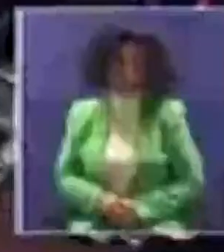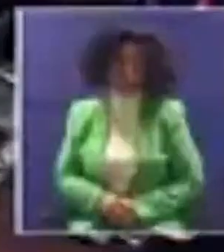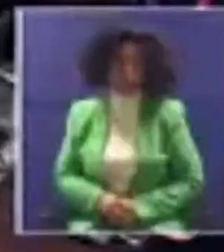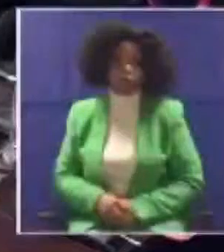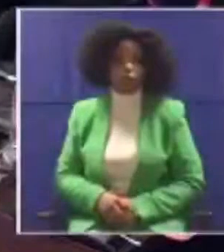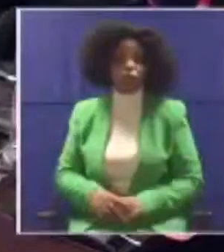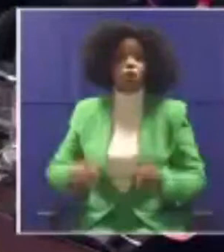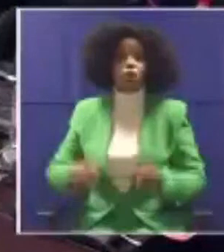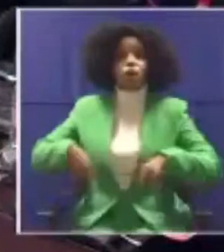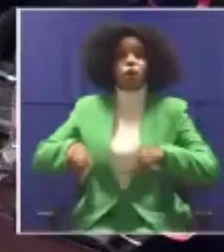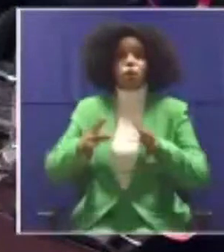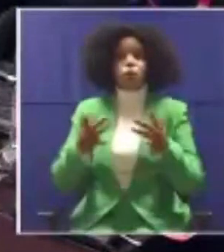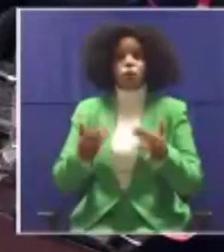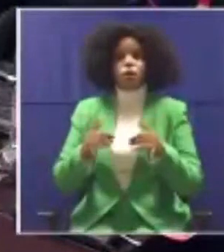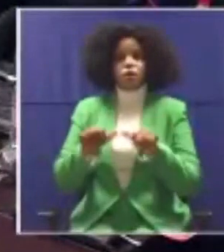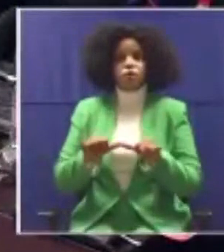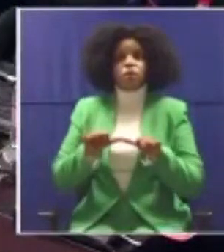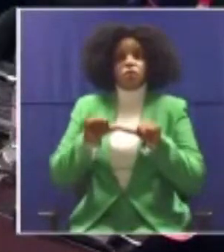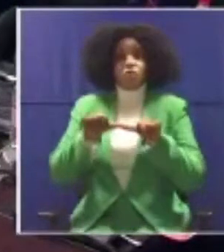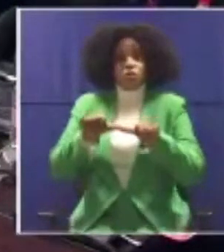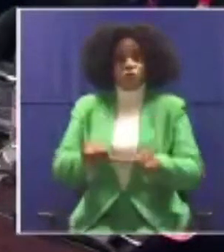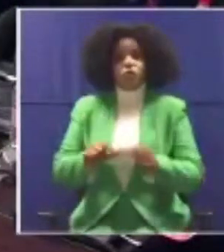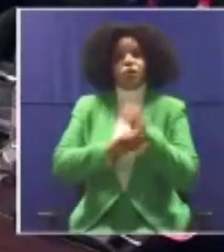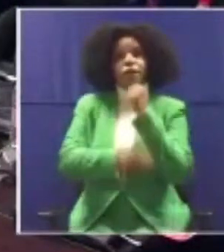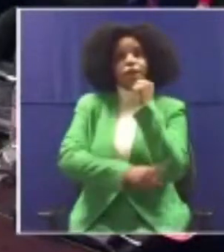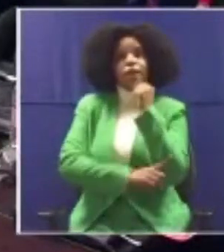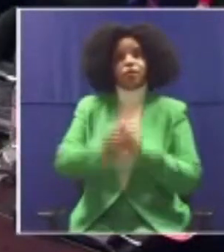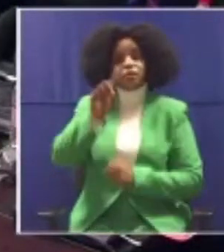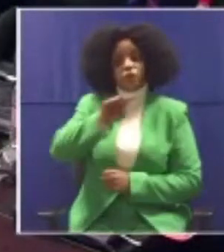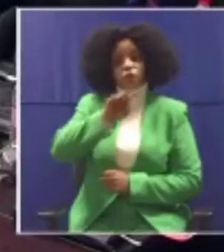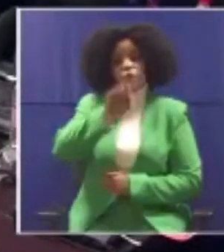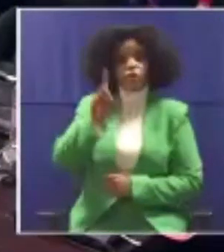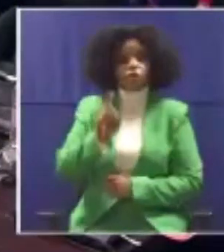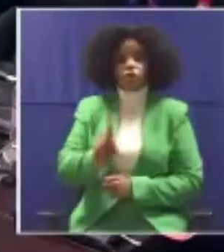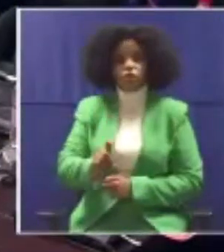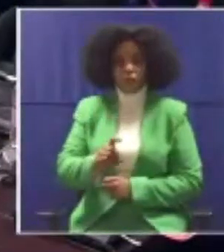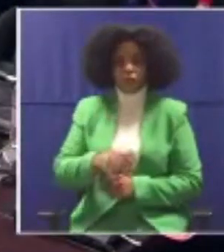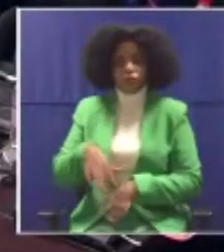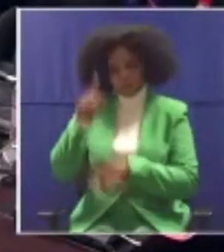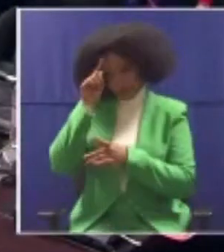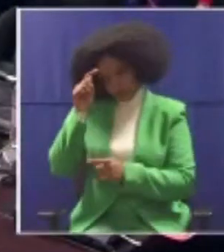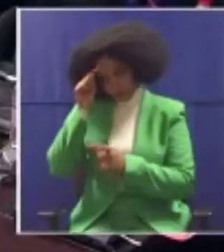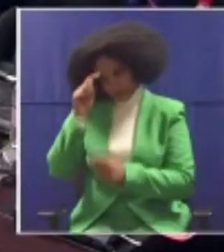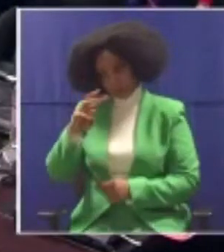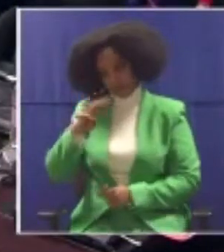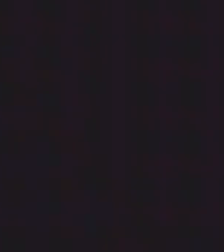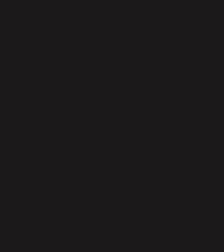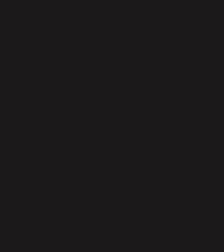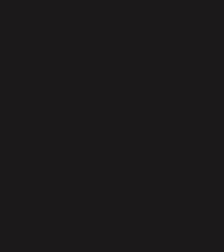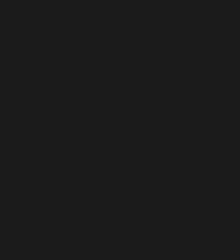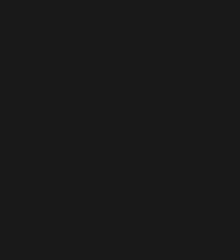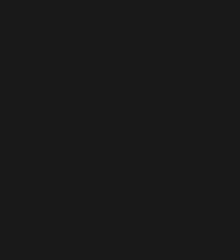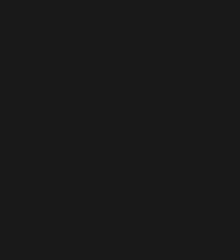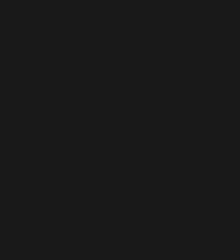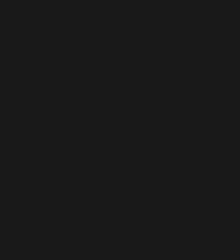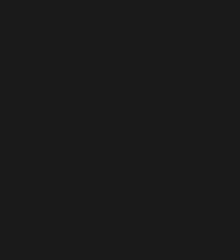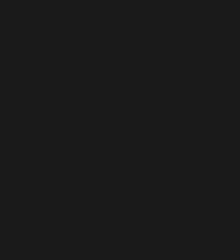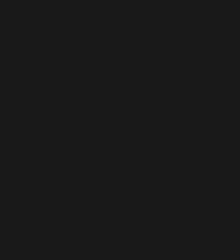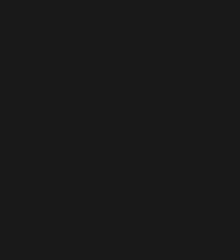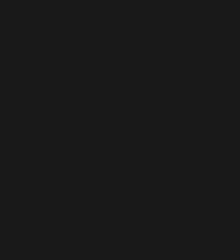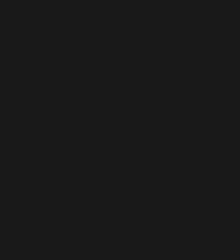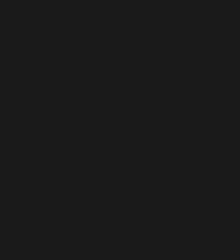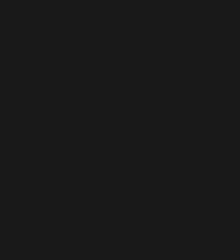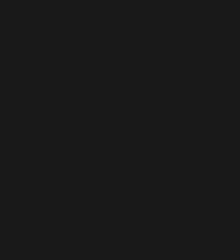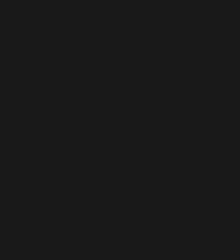we proceed to the last question that has been asked by the Honorable Mwela to the Deputy President. Honorable Deputy President.